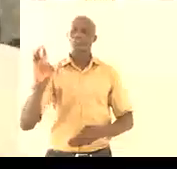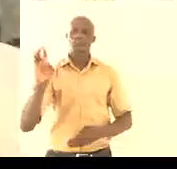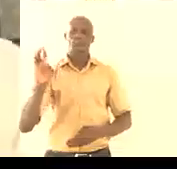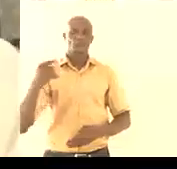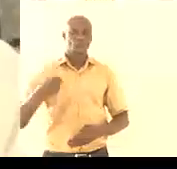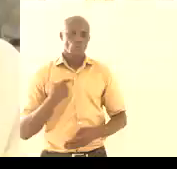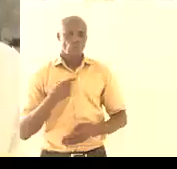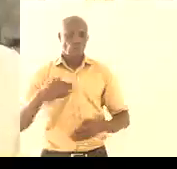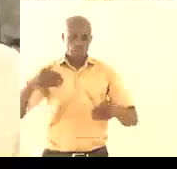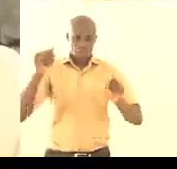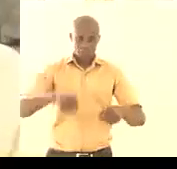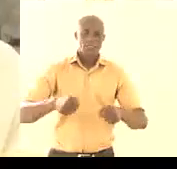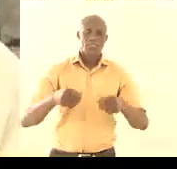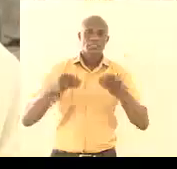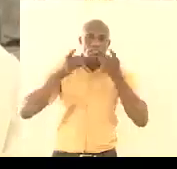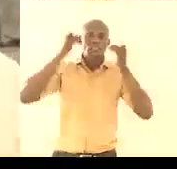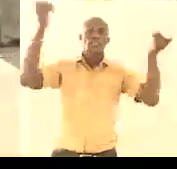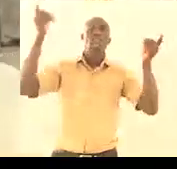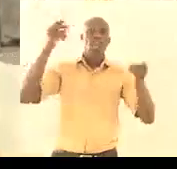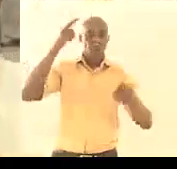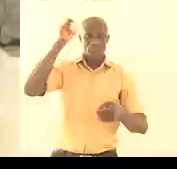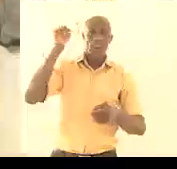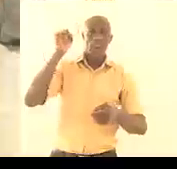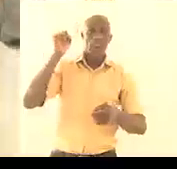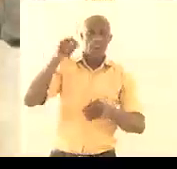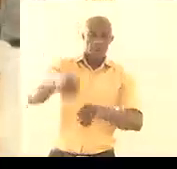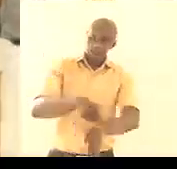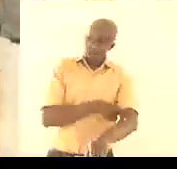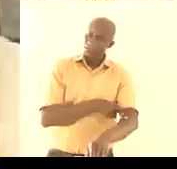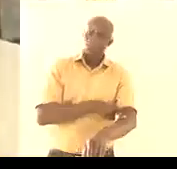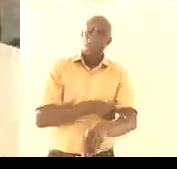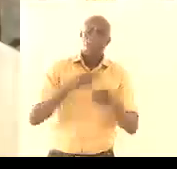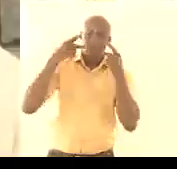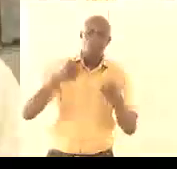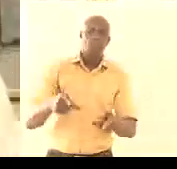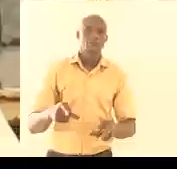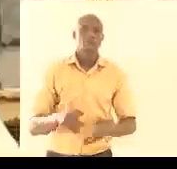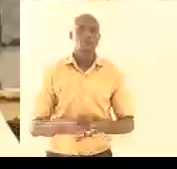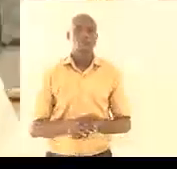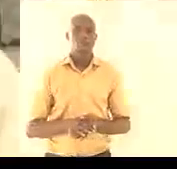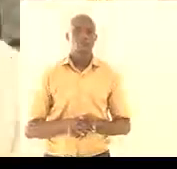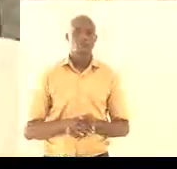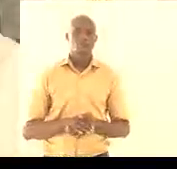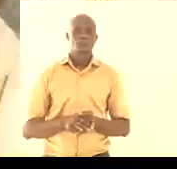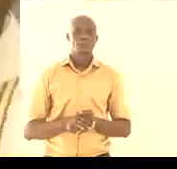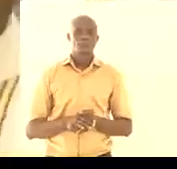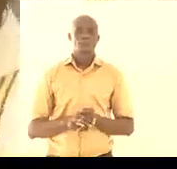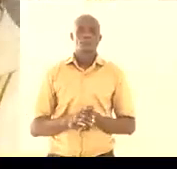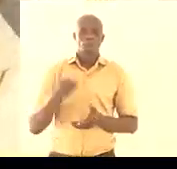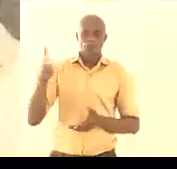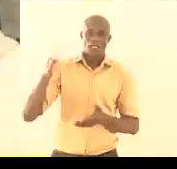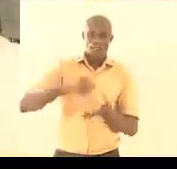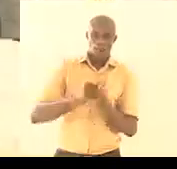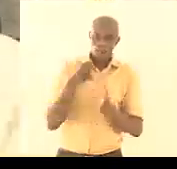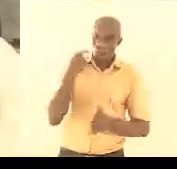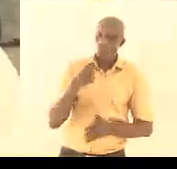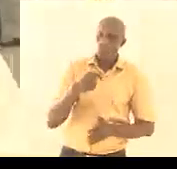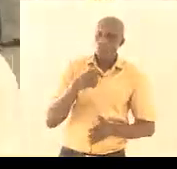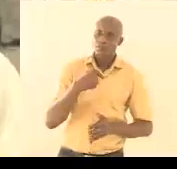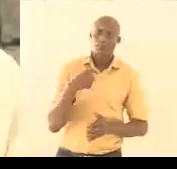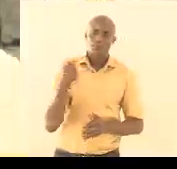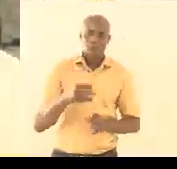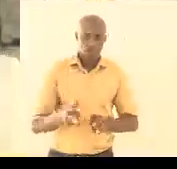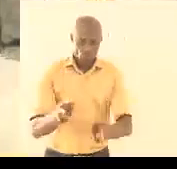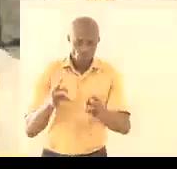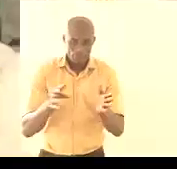So we can claim his lasting peace even in the midst. Please take note. There are those who say